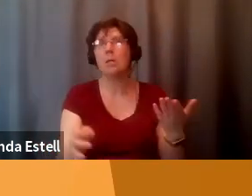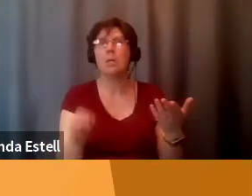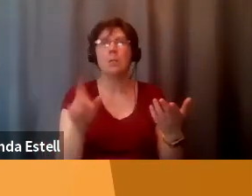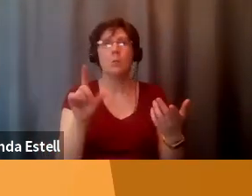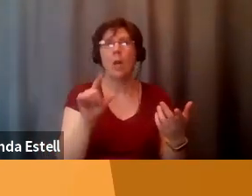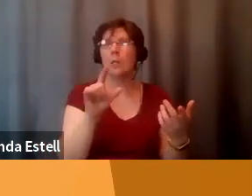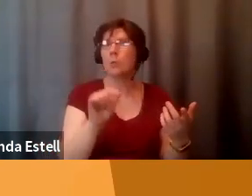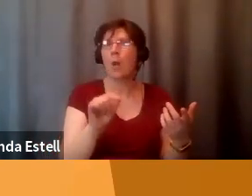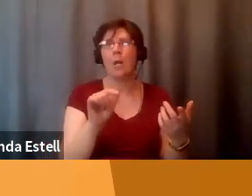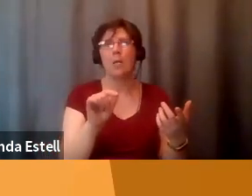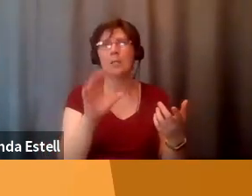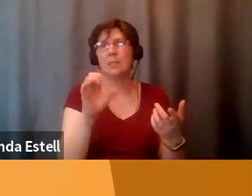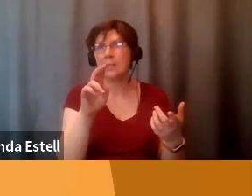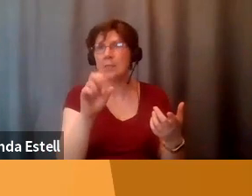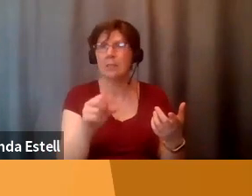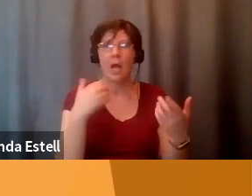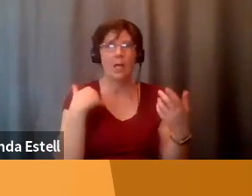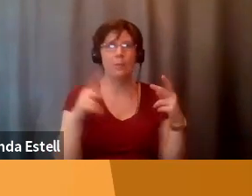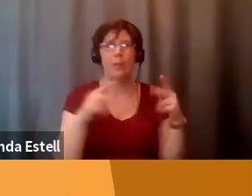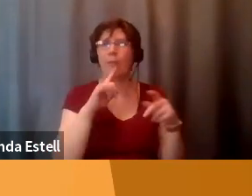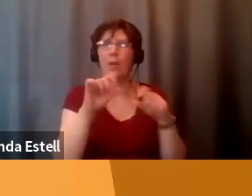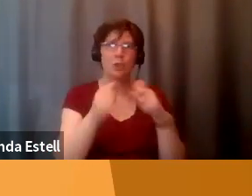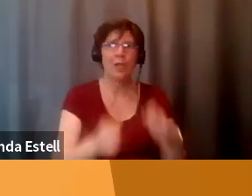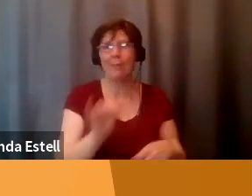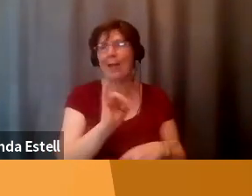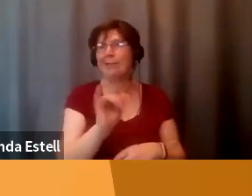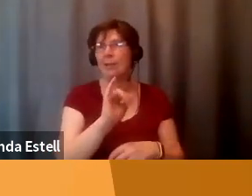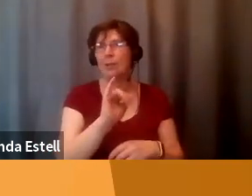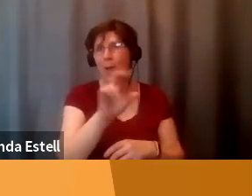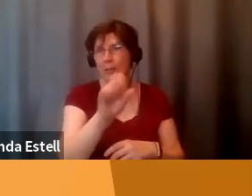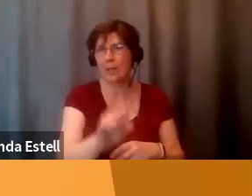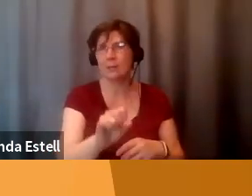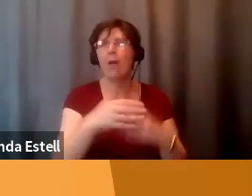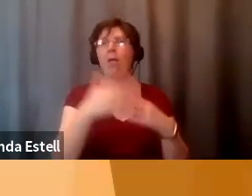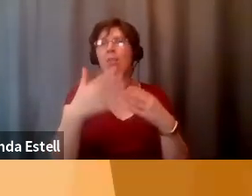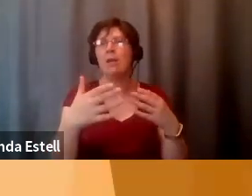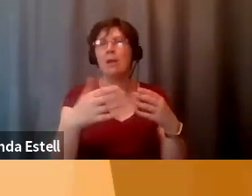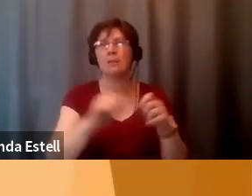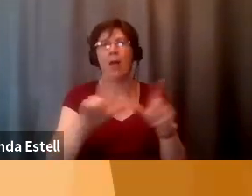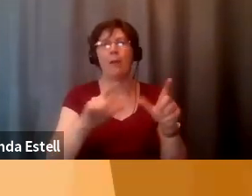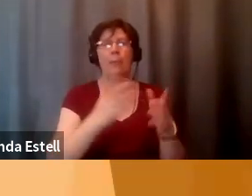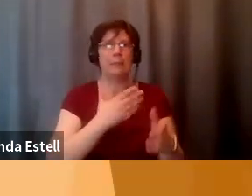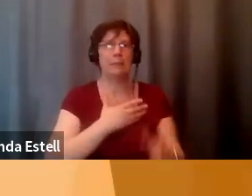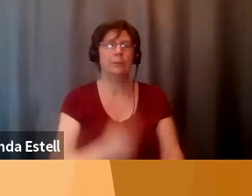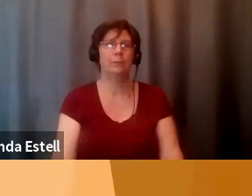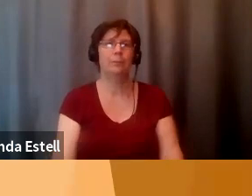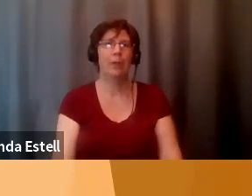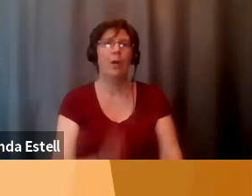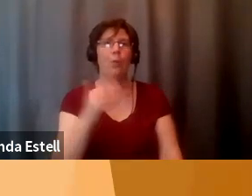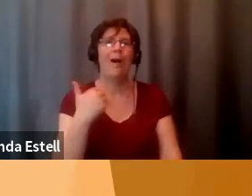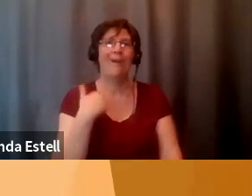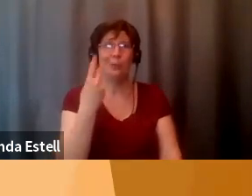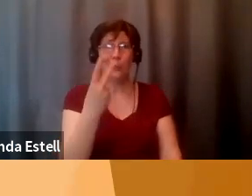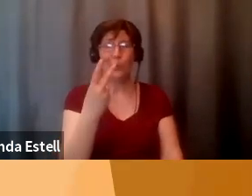and it has people that are shaped like the United States. Can you go next slide, please? We're going to have two